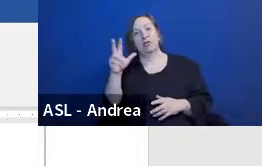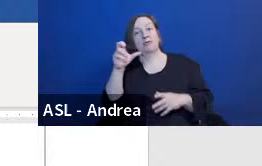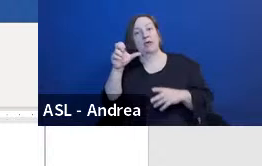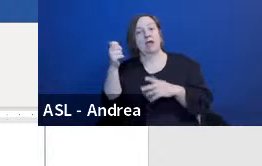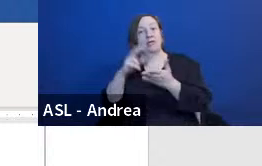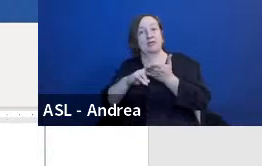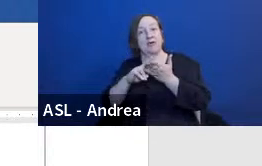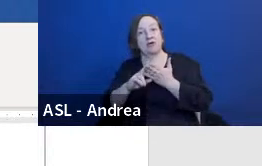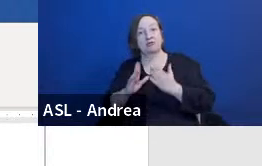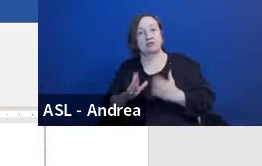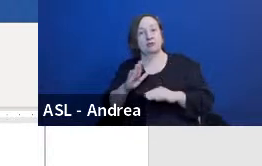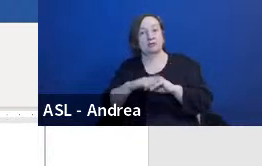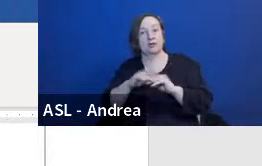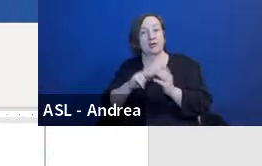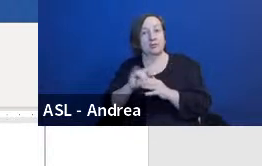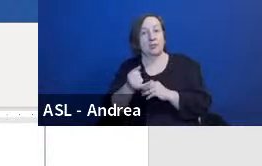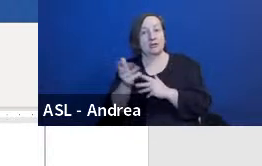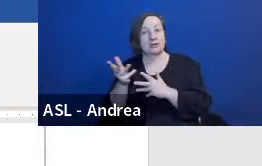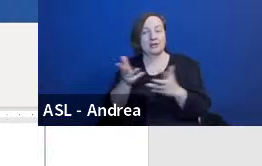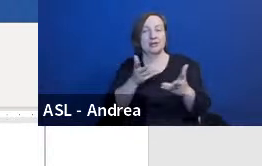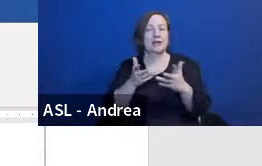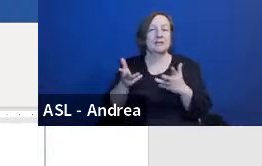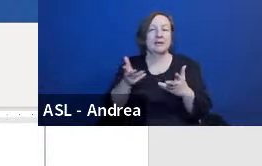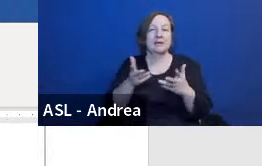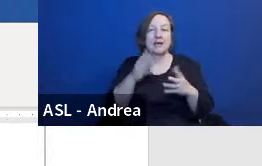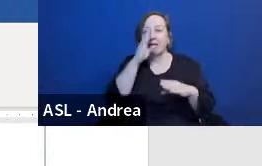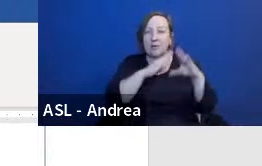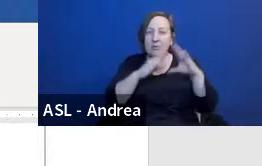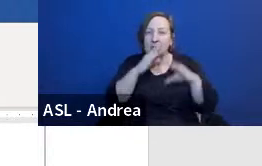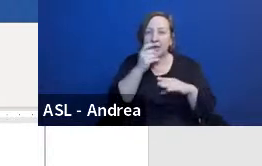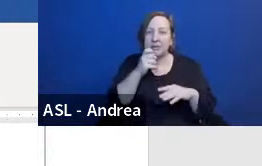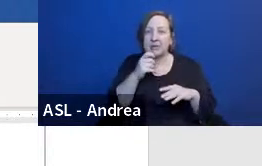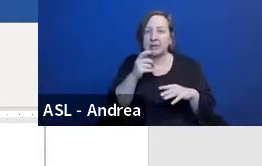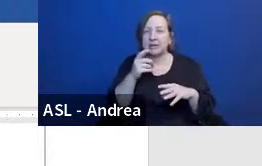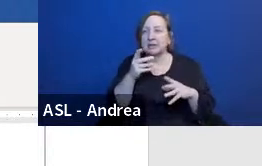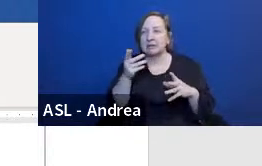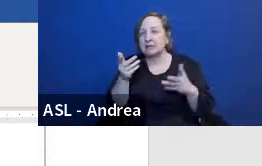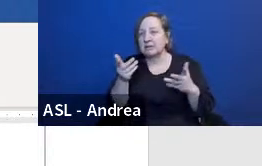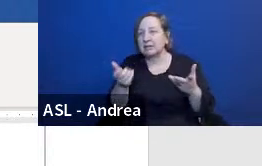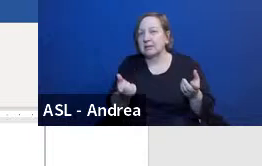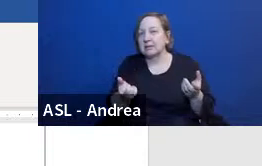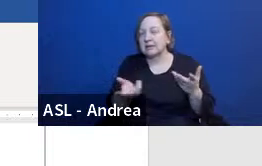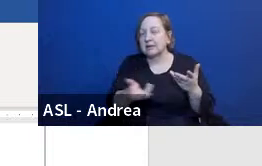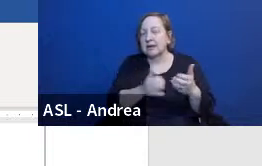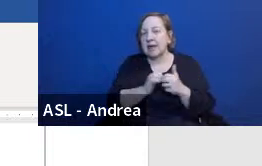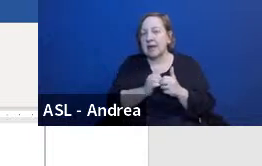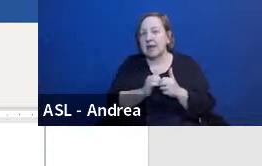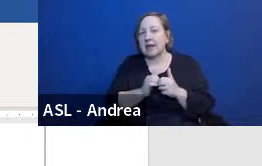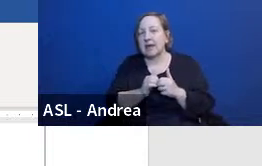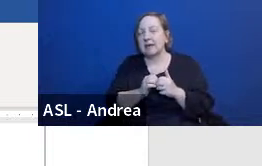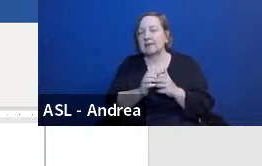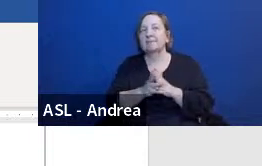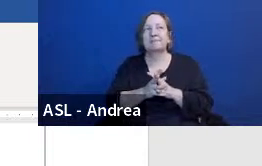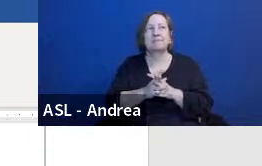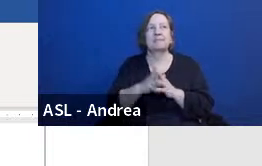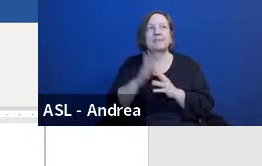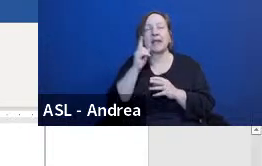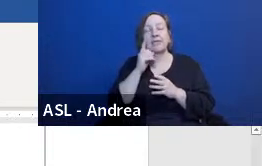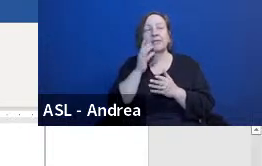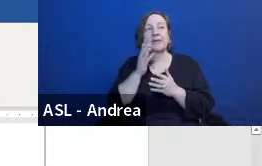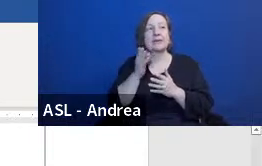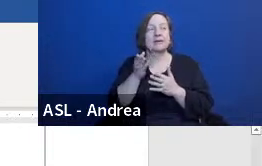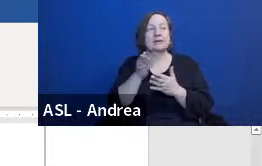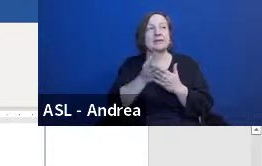contractors on this project? So I worry a little bit about like, to what end But I think there's stuff related to